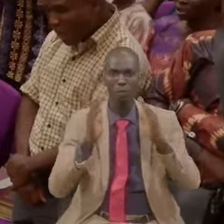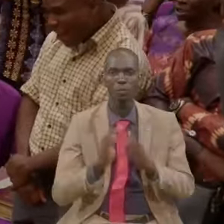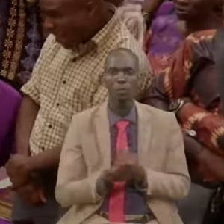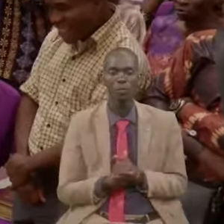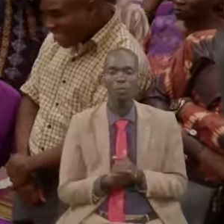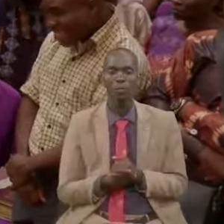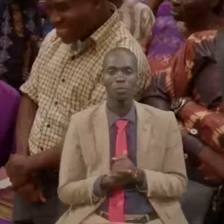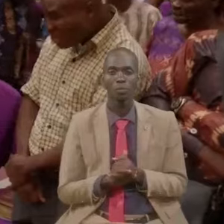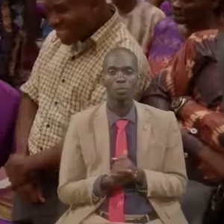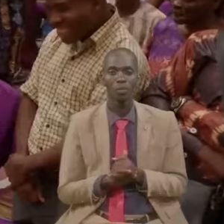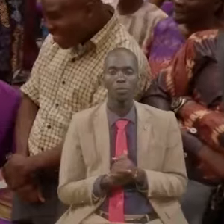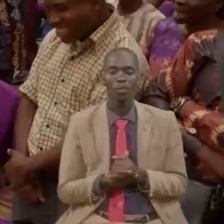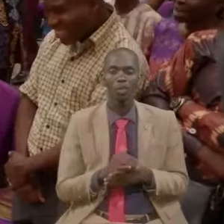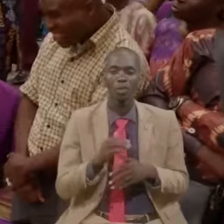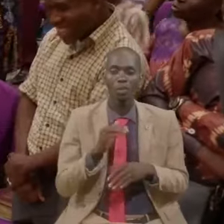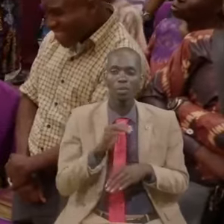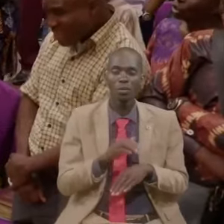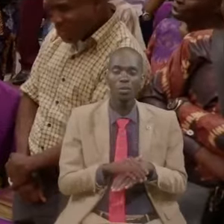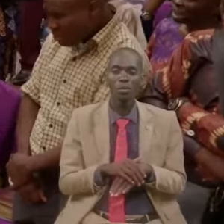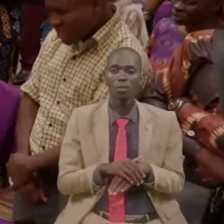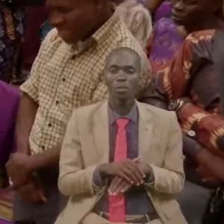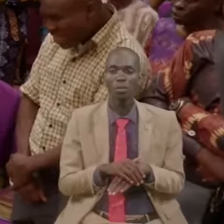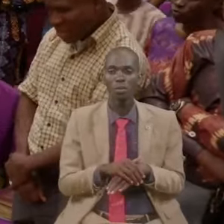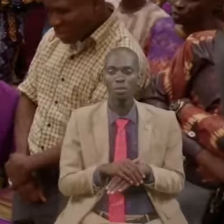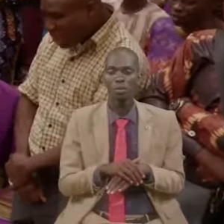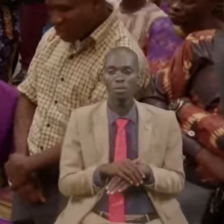on who brethren are.